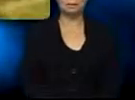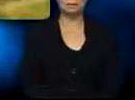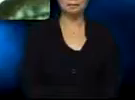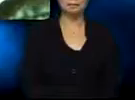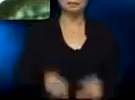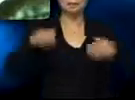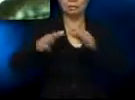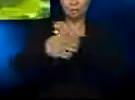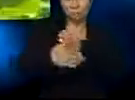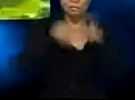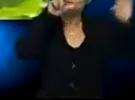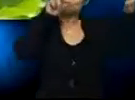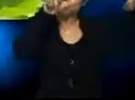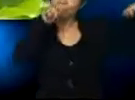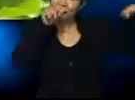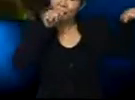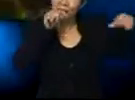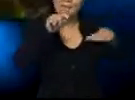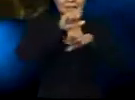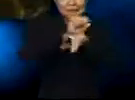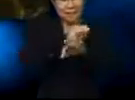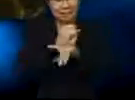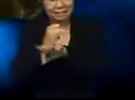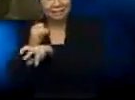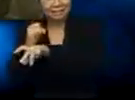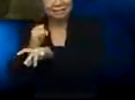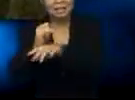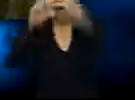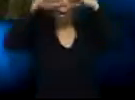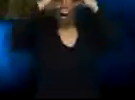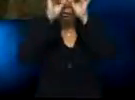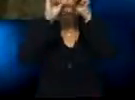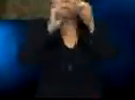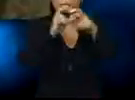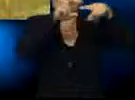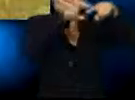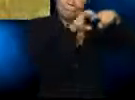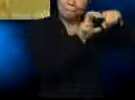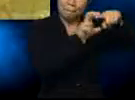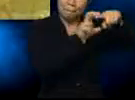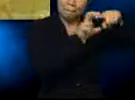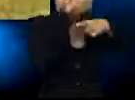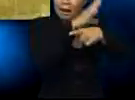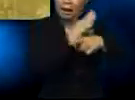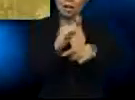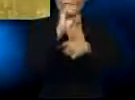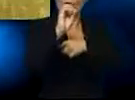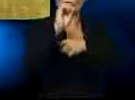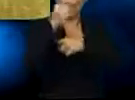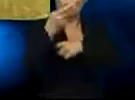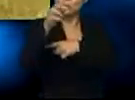Fish, birds, insects, owls, bats, and otters are